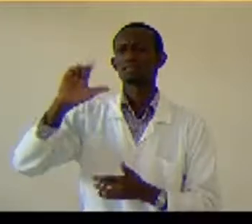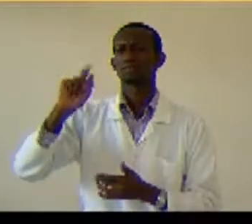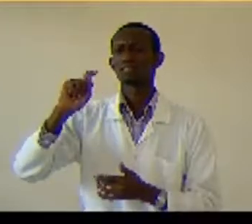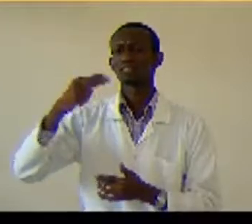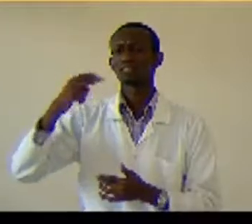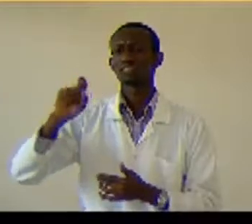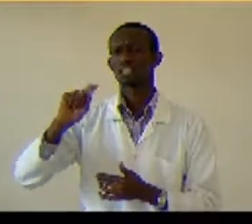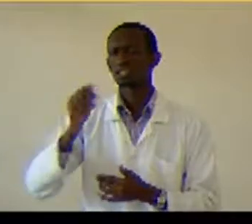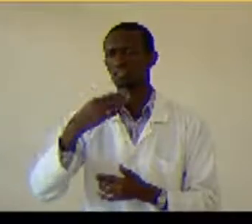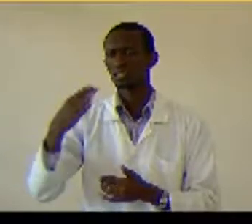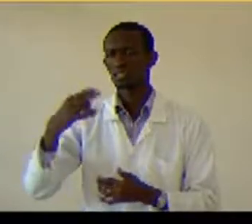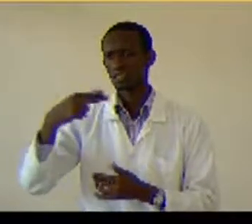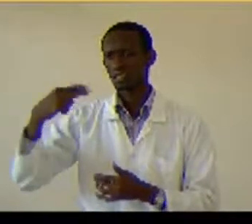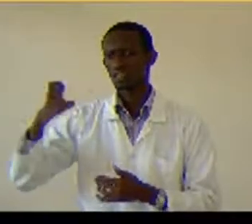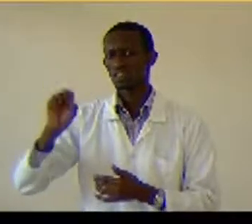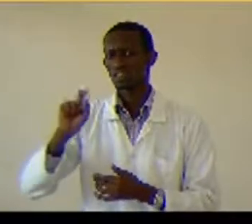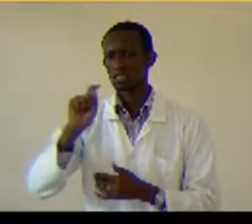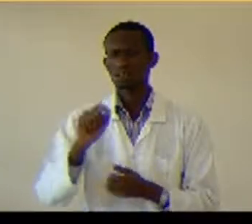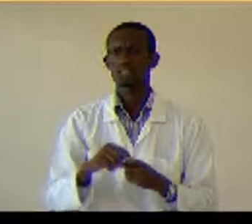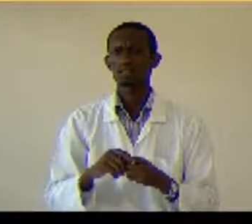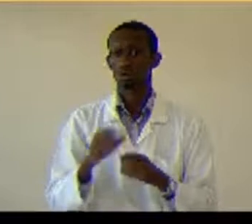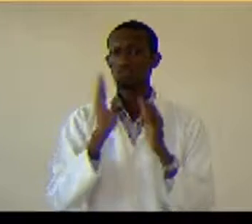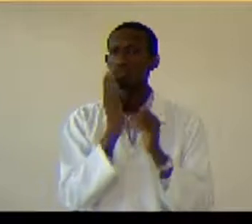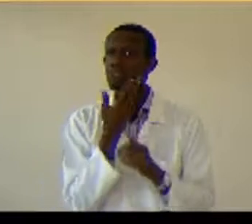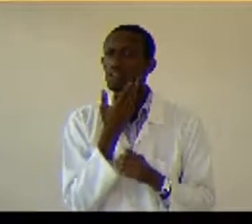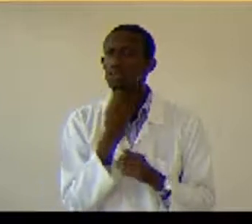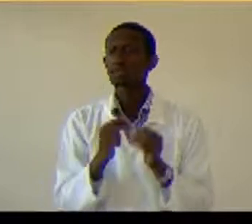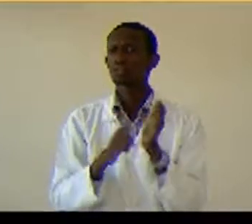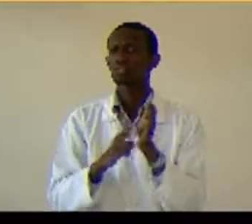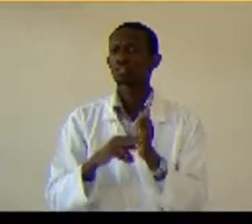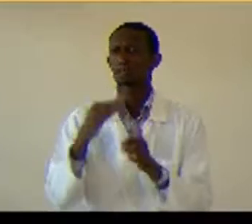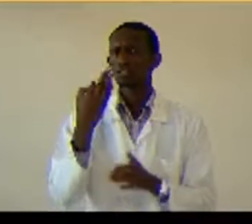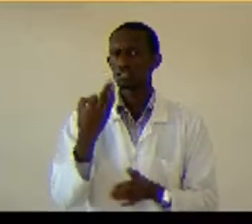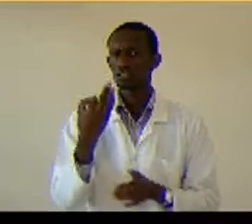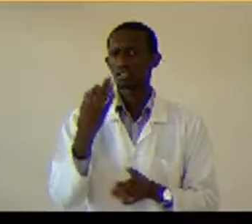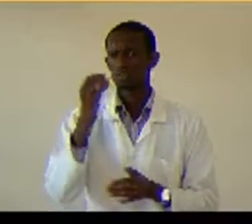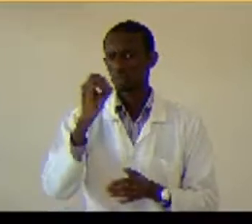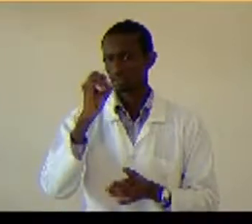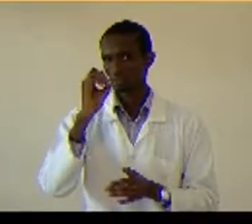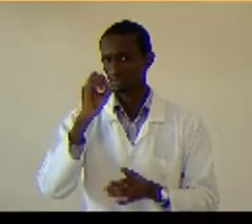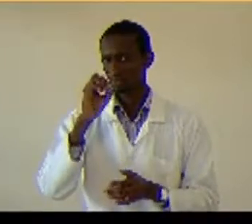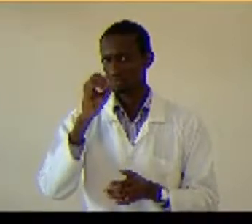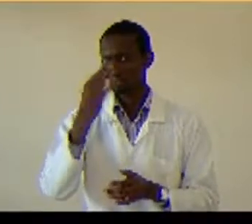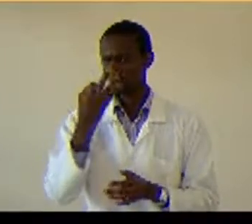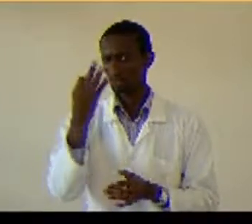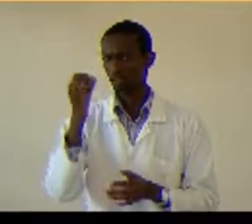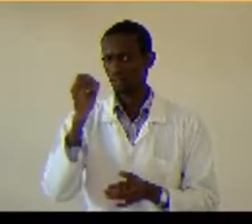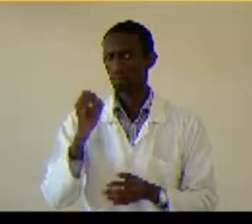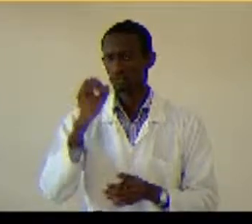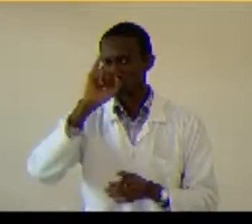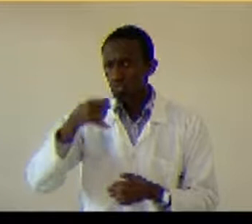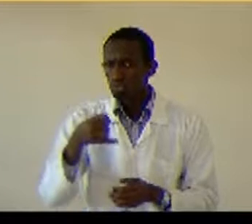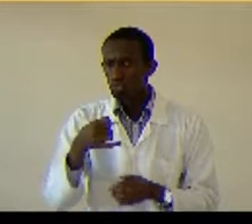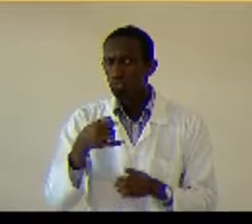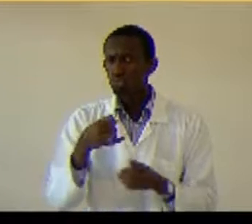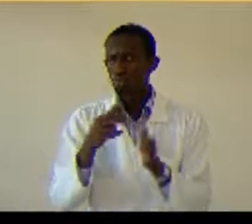water is 330 joules per gram. Now, express this value in joules per